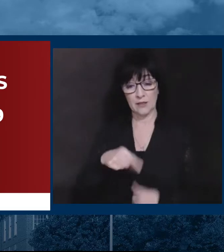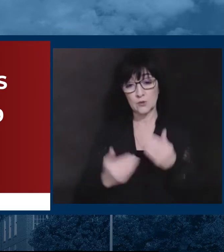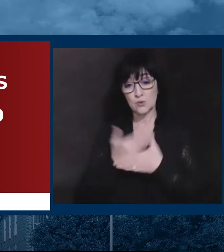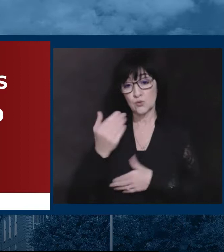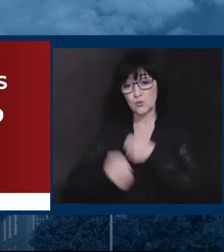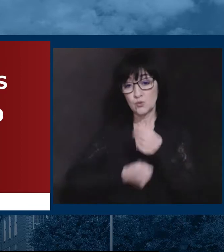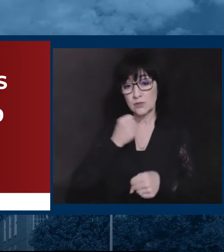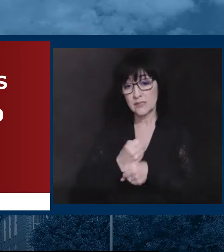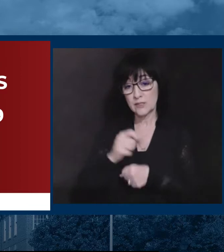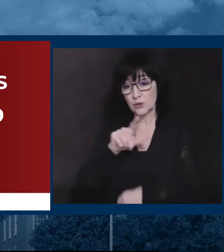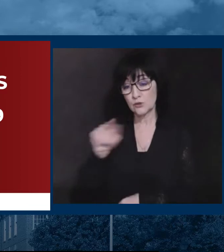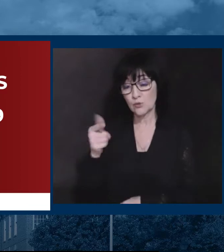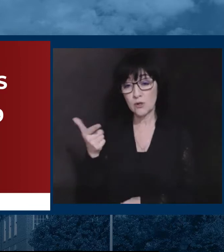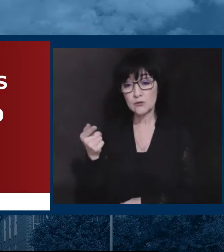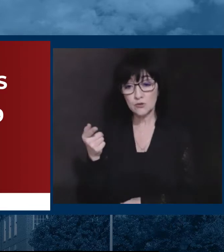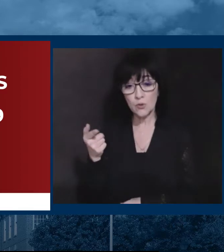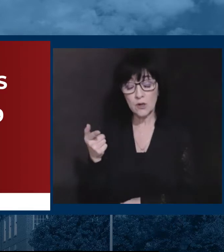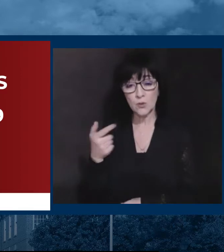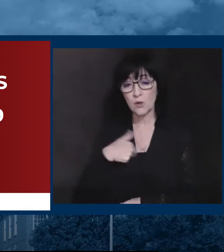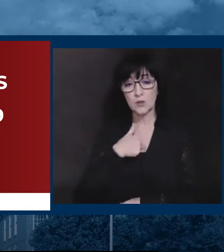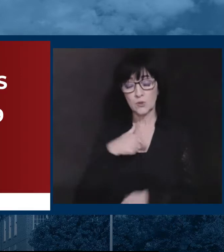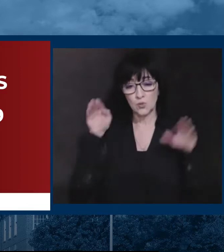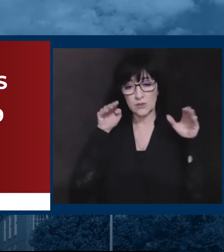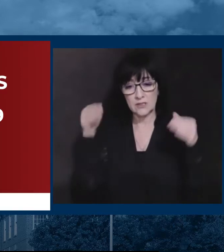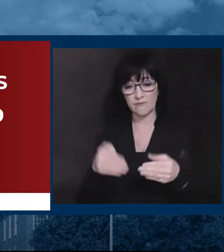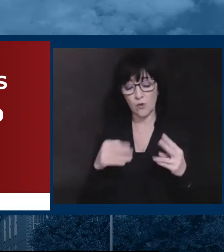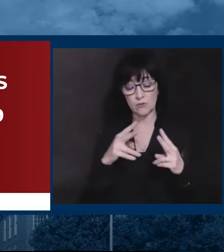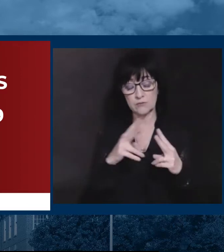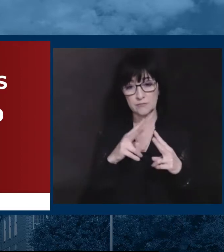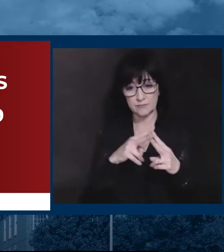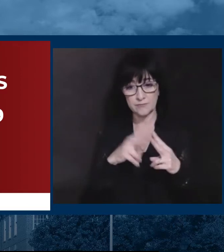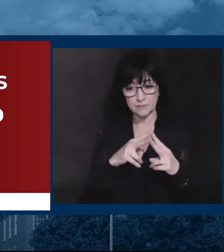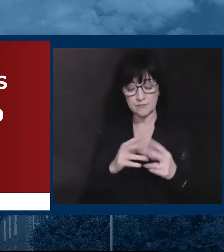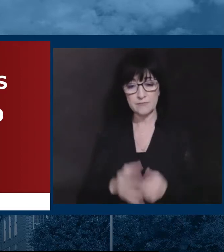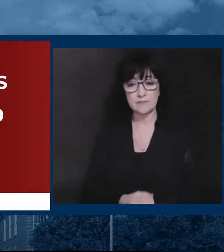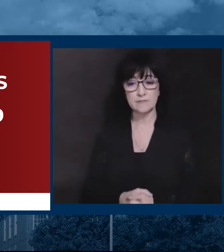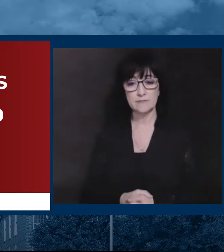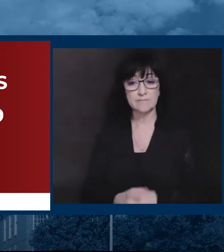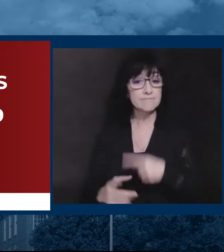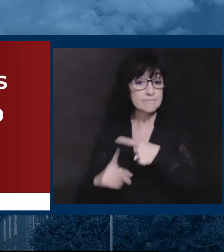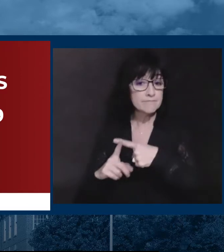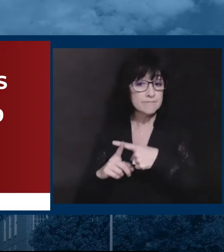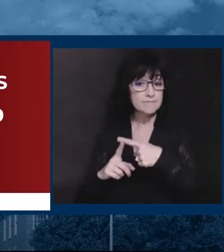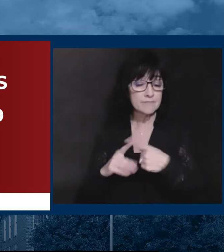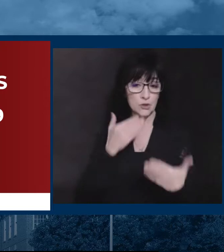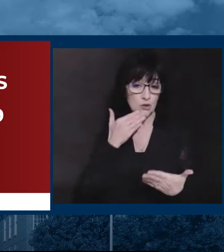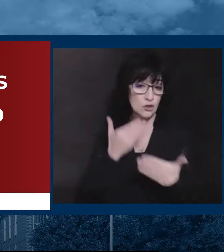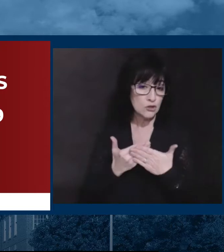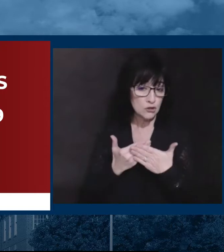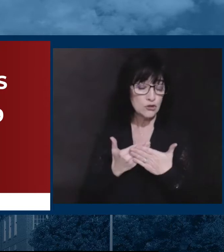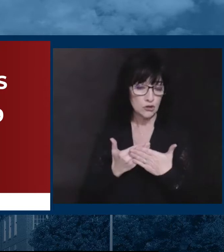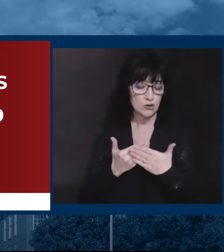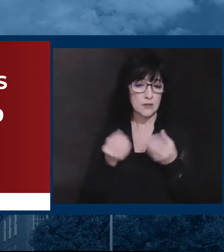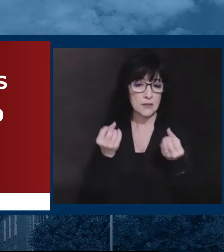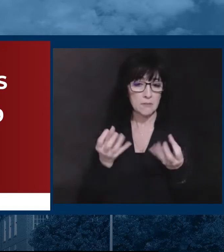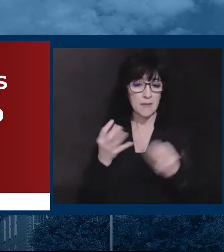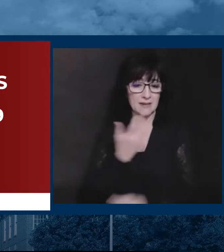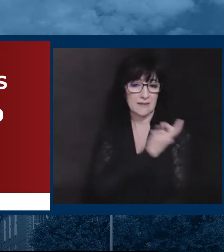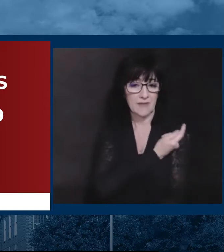Again, the good news is that the vaccines have arrived here in our state. 50,000 or thereabouts are being distributed